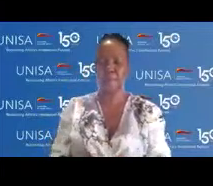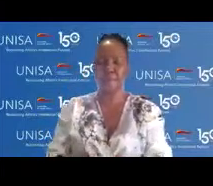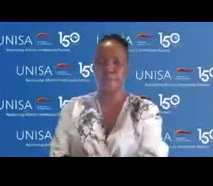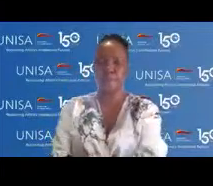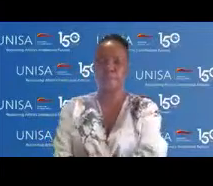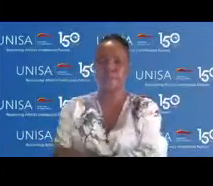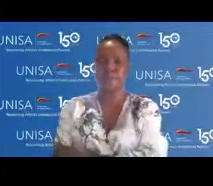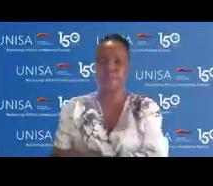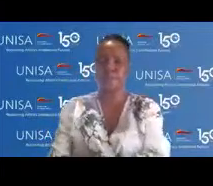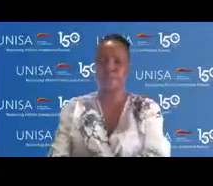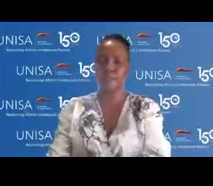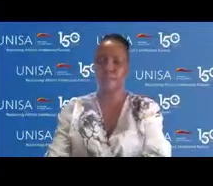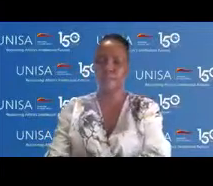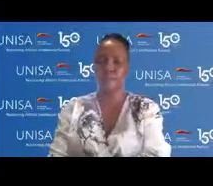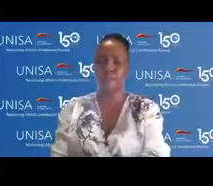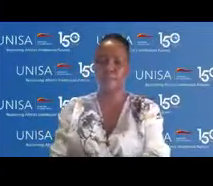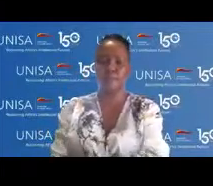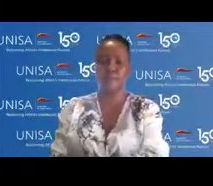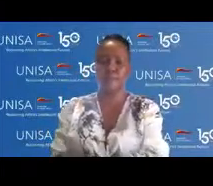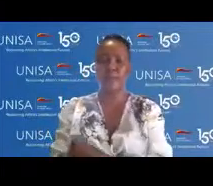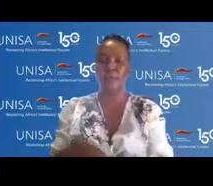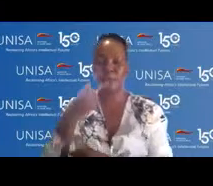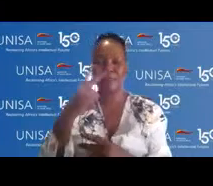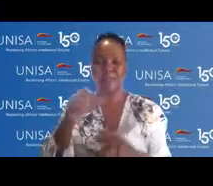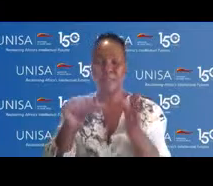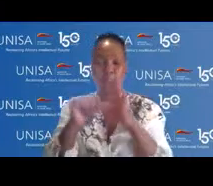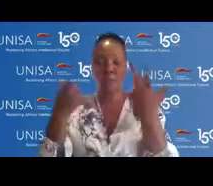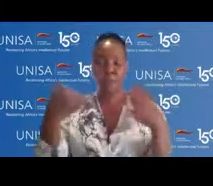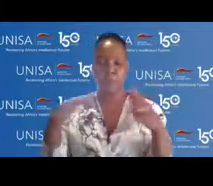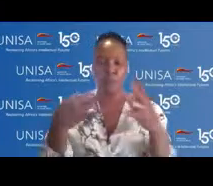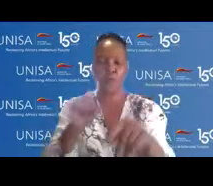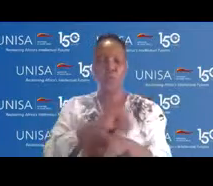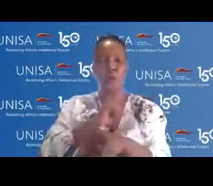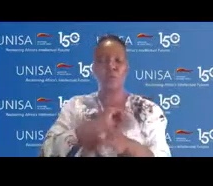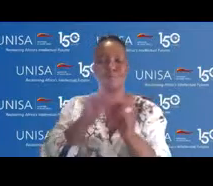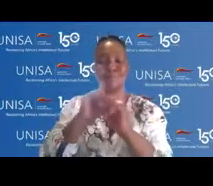And you'll see it's actually very important why we need to talk about cookies.